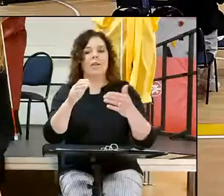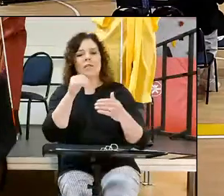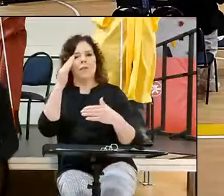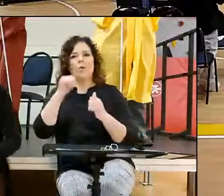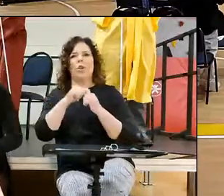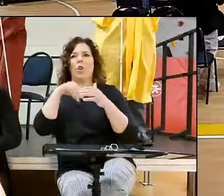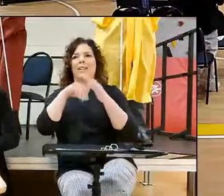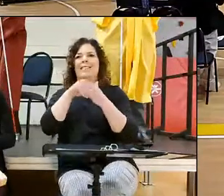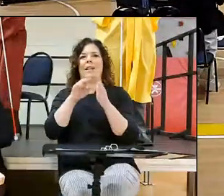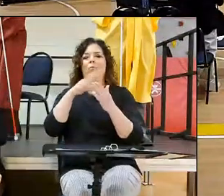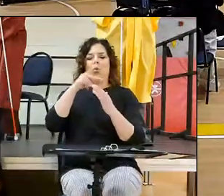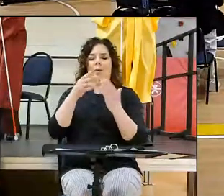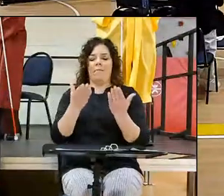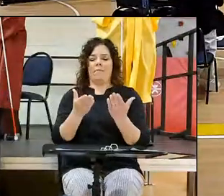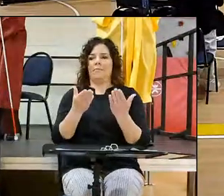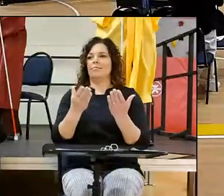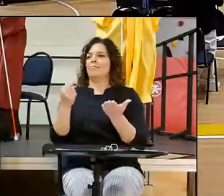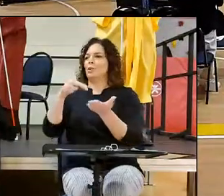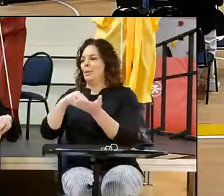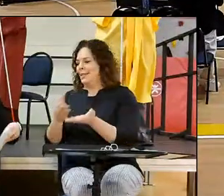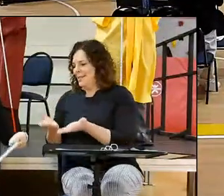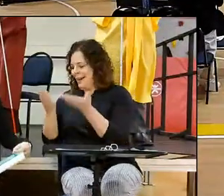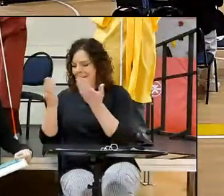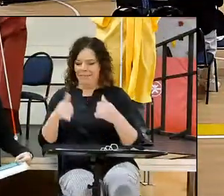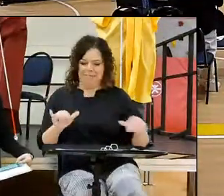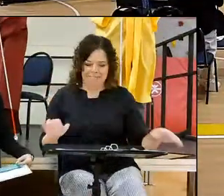inside. Please remain standing.